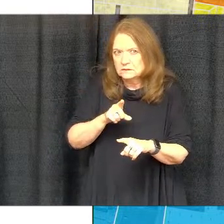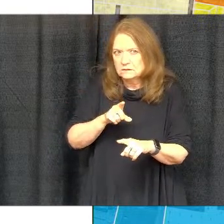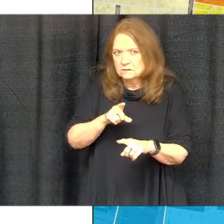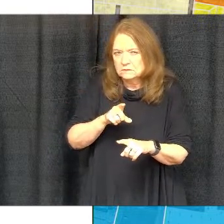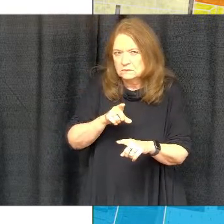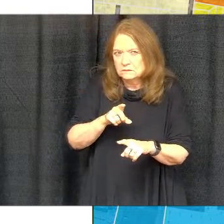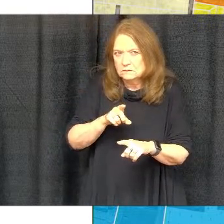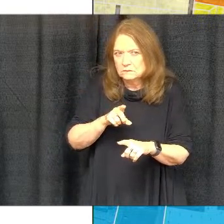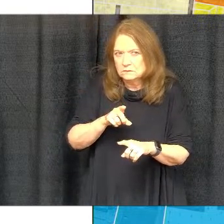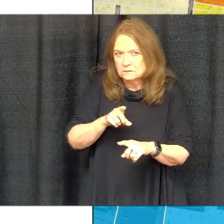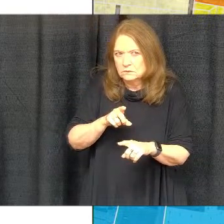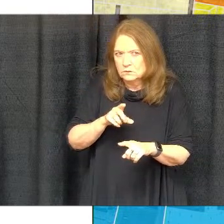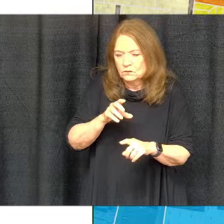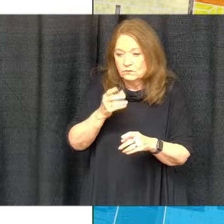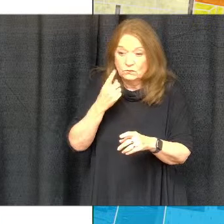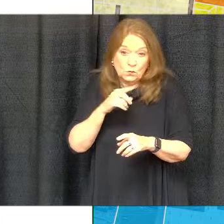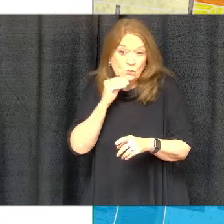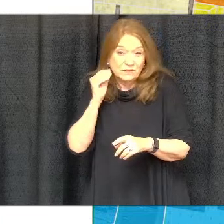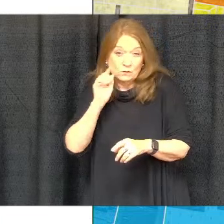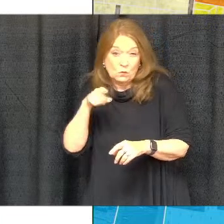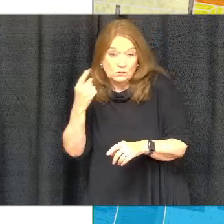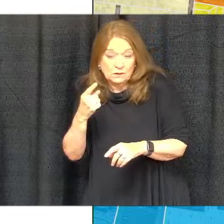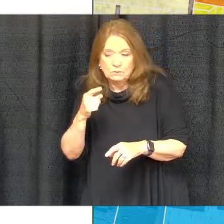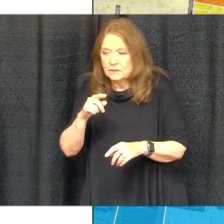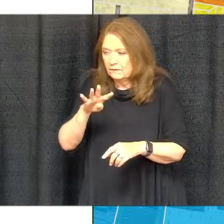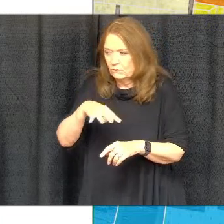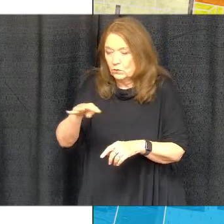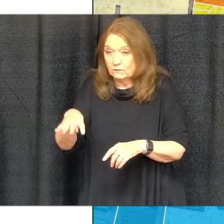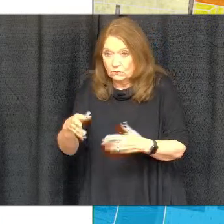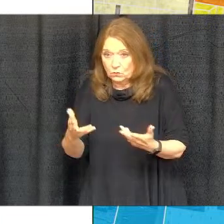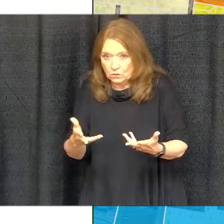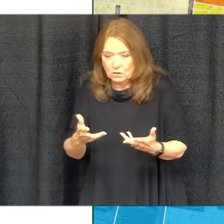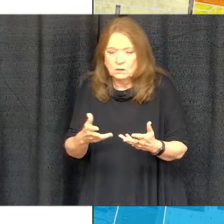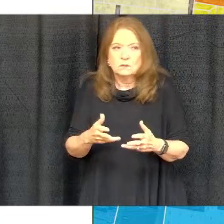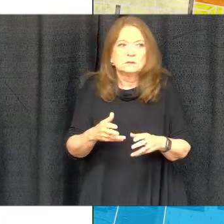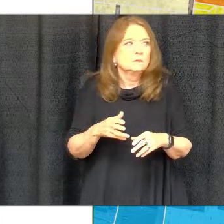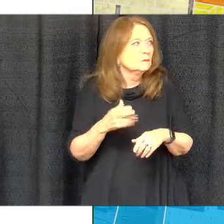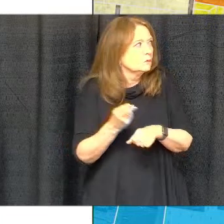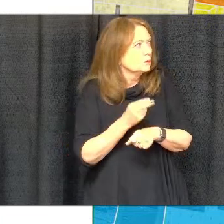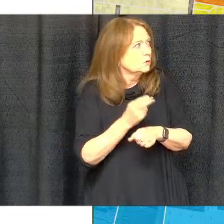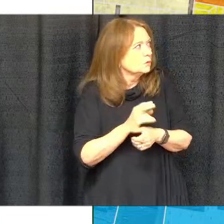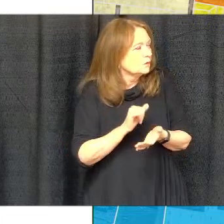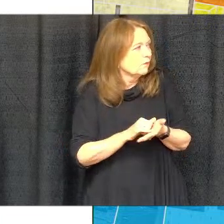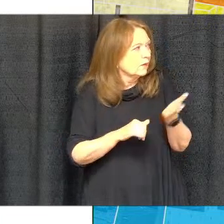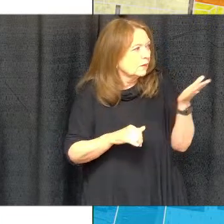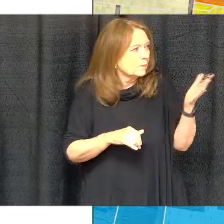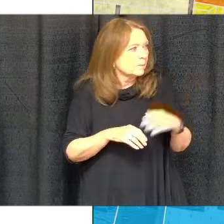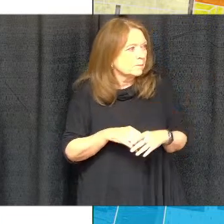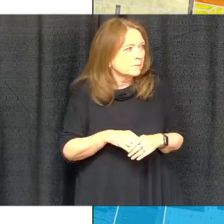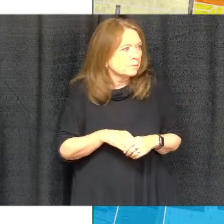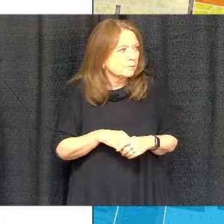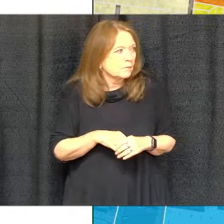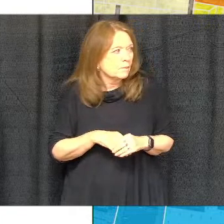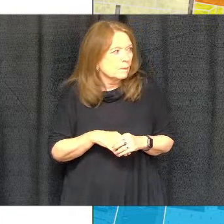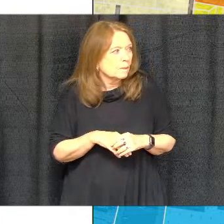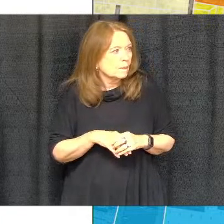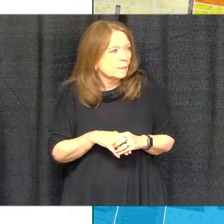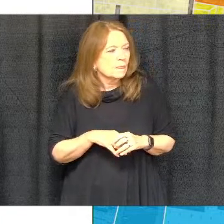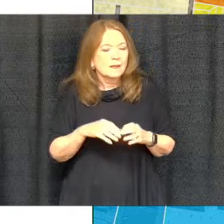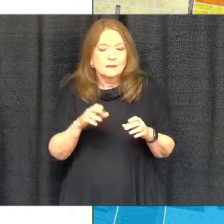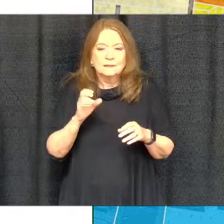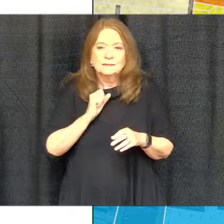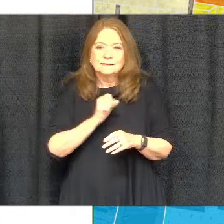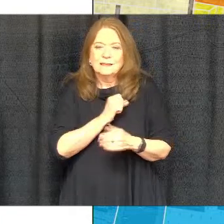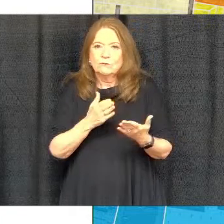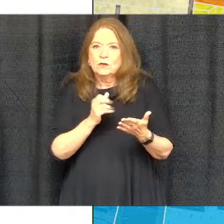with residential completely, 44 historical estimate of the uses there. Staff recommends